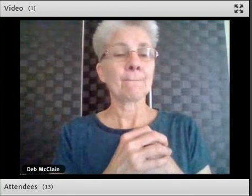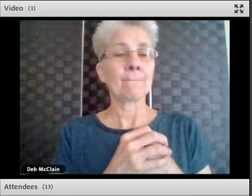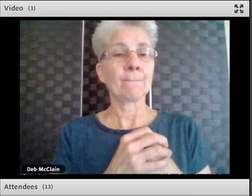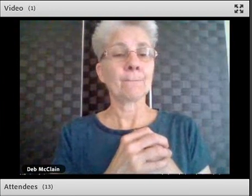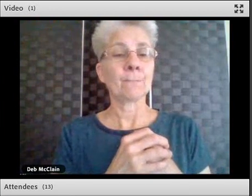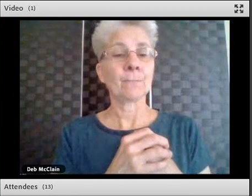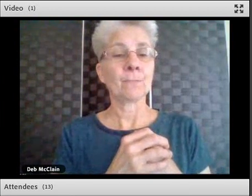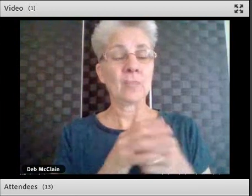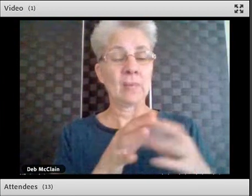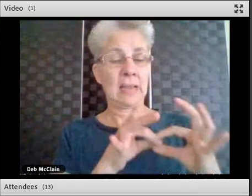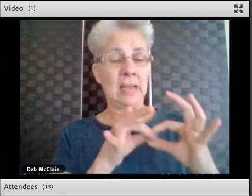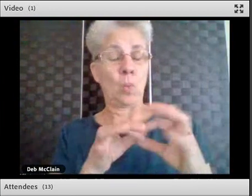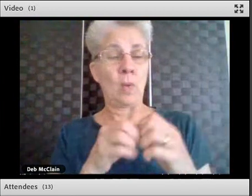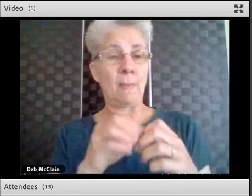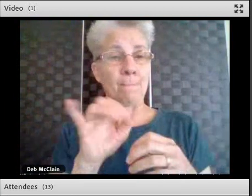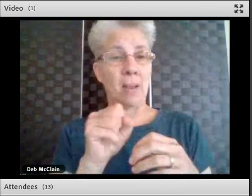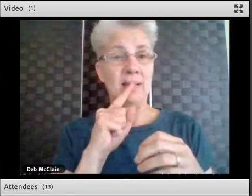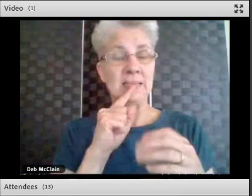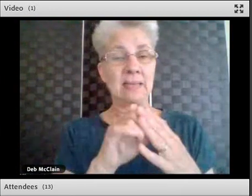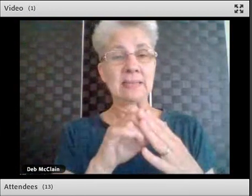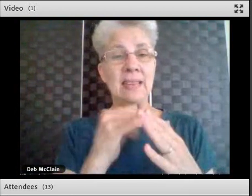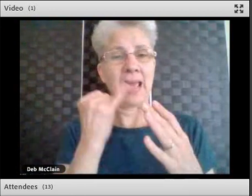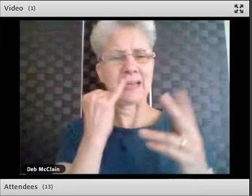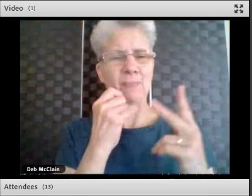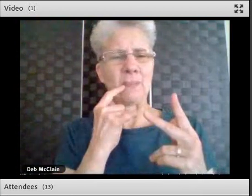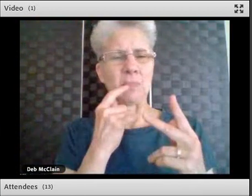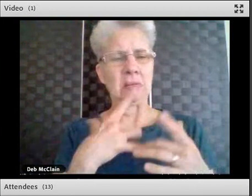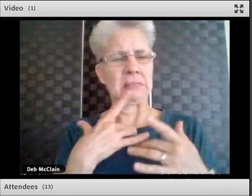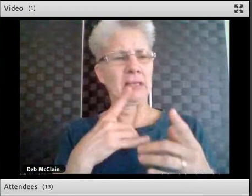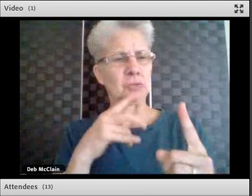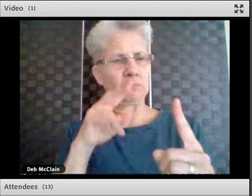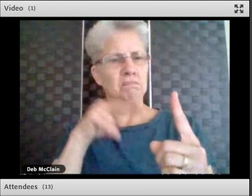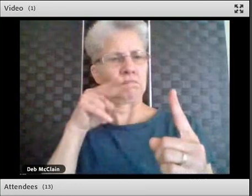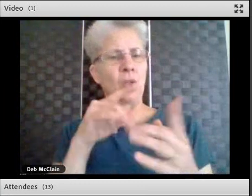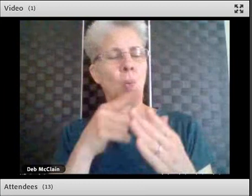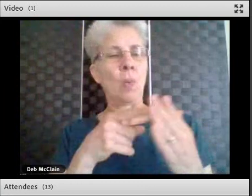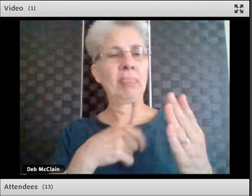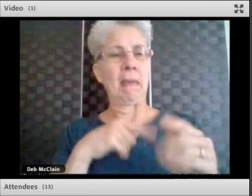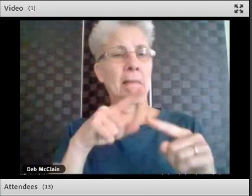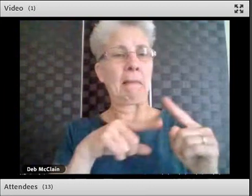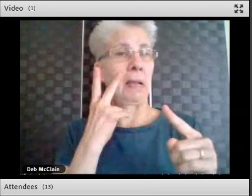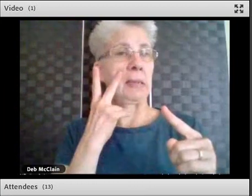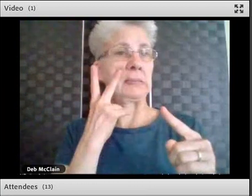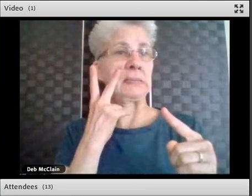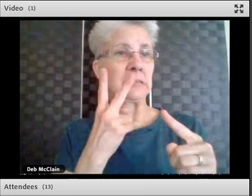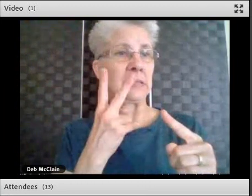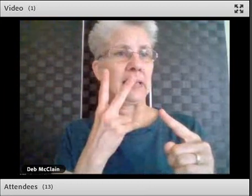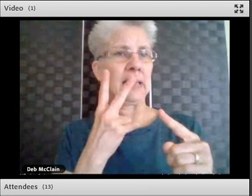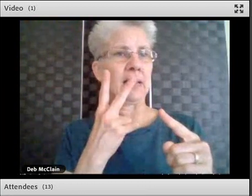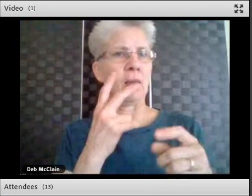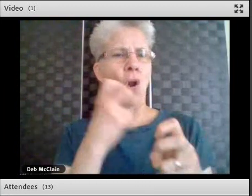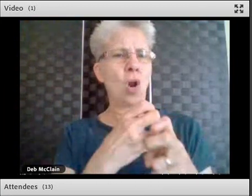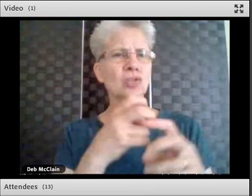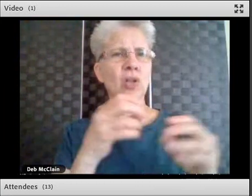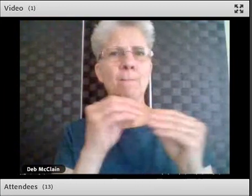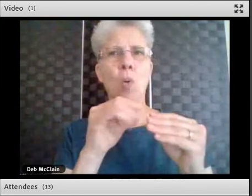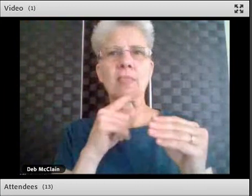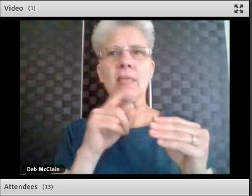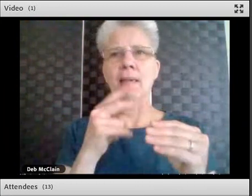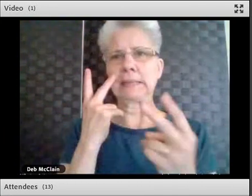Inherent in that bias is the idea that people tend to judge that which they cannot see much more harshly than that which they are able